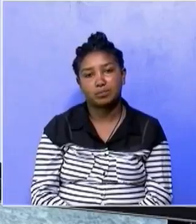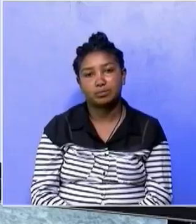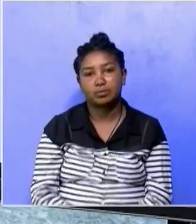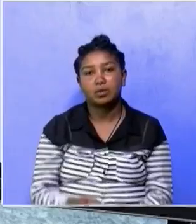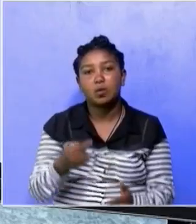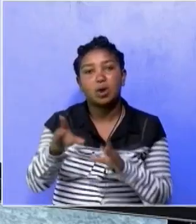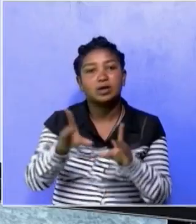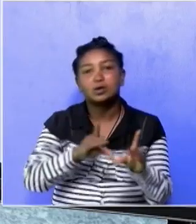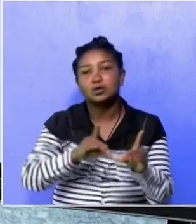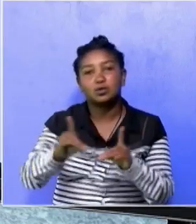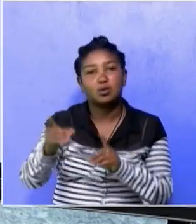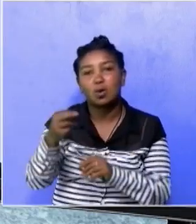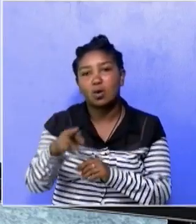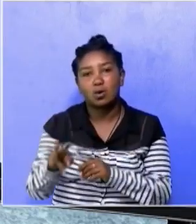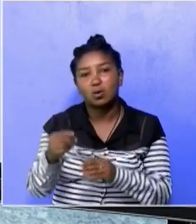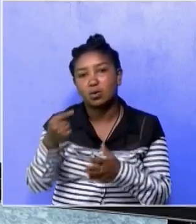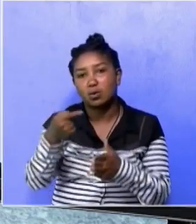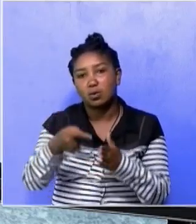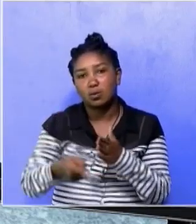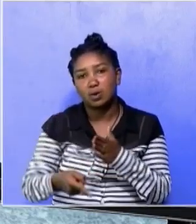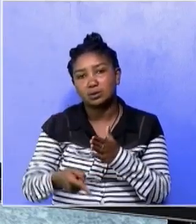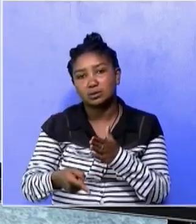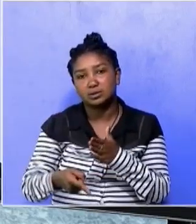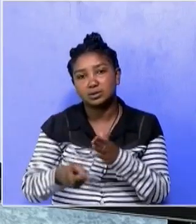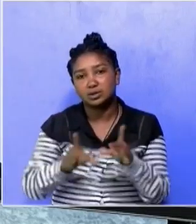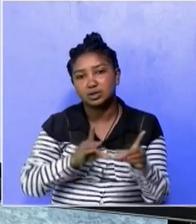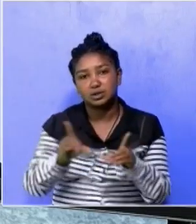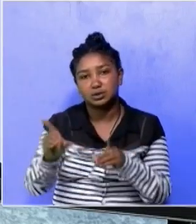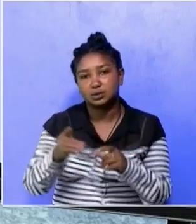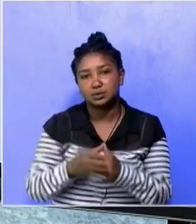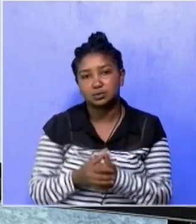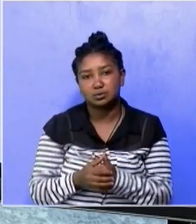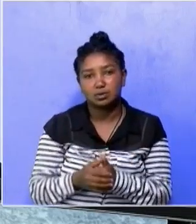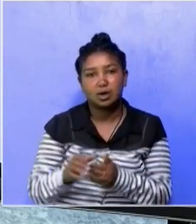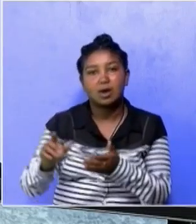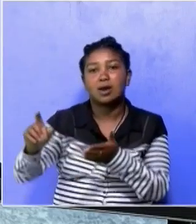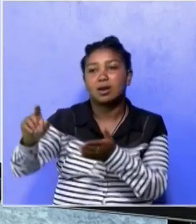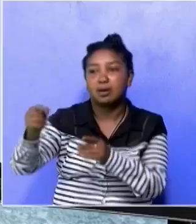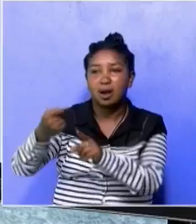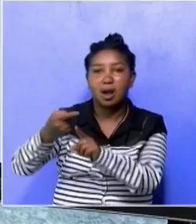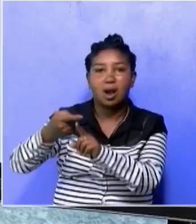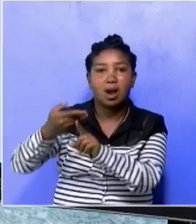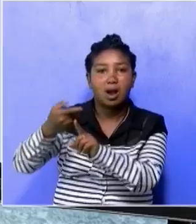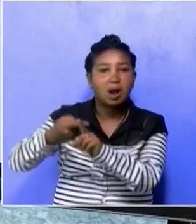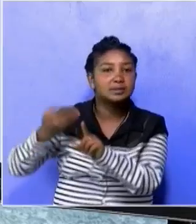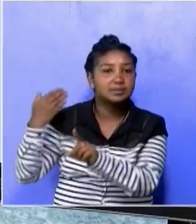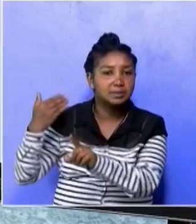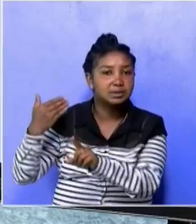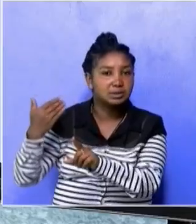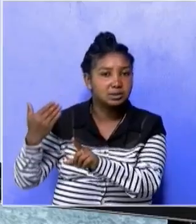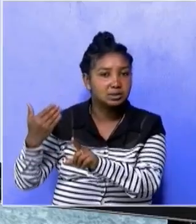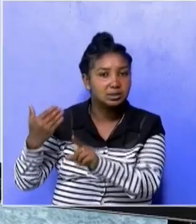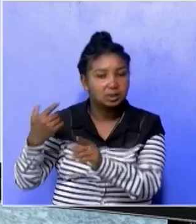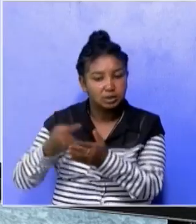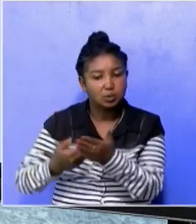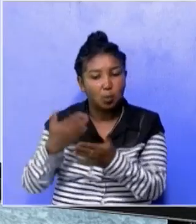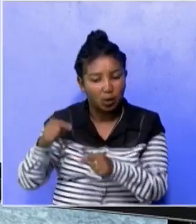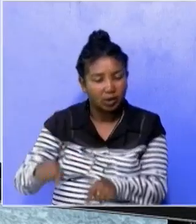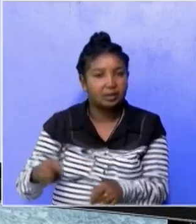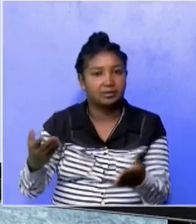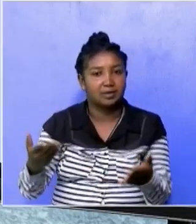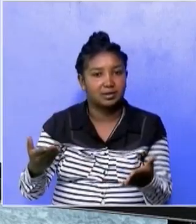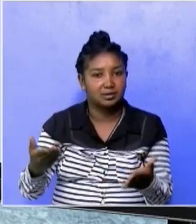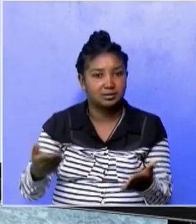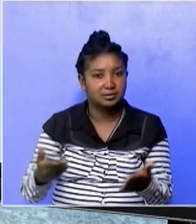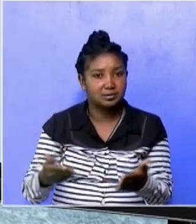What did you do? Or what did you do last month? What did you do this morning? What